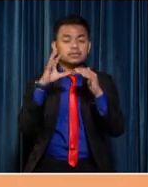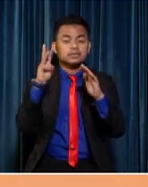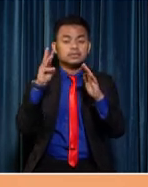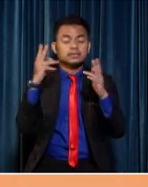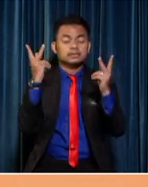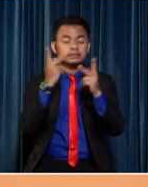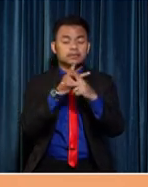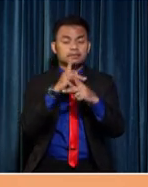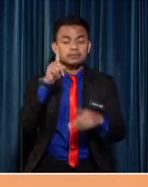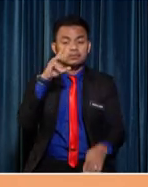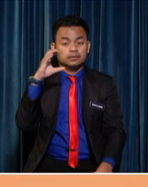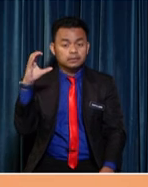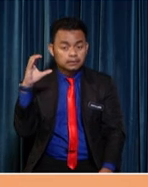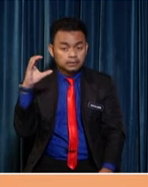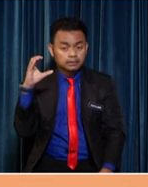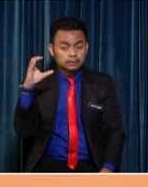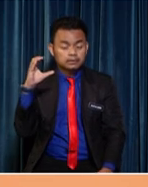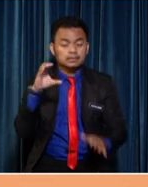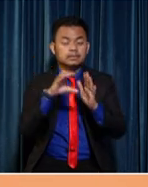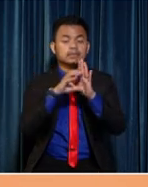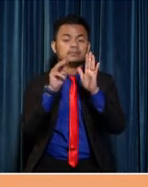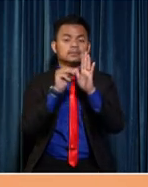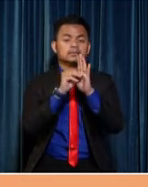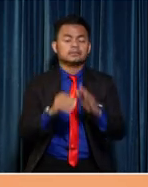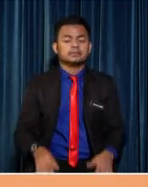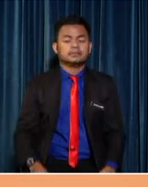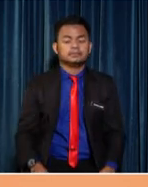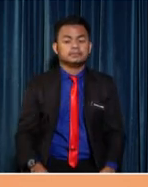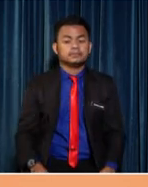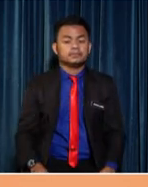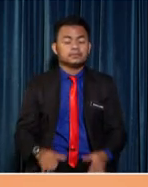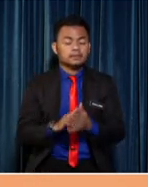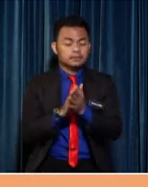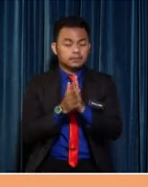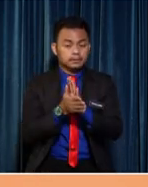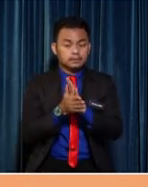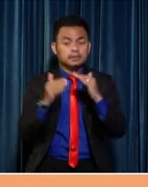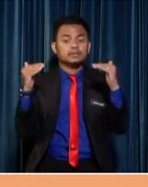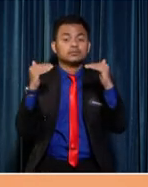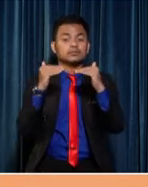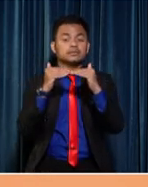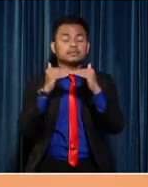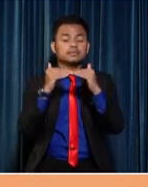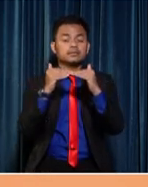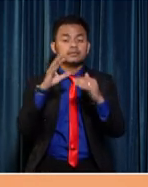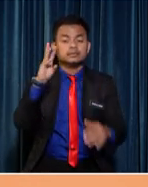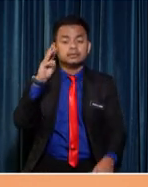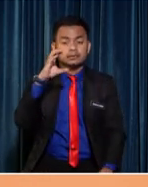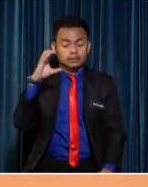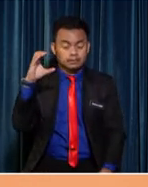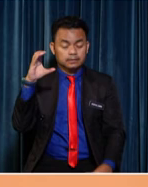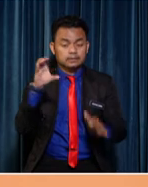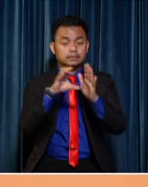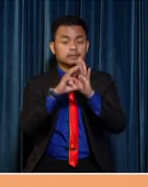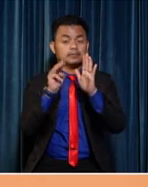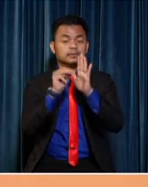6 times 100 centimeters, which is equal to 600